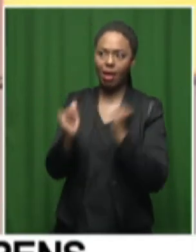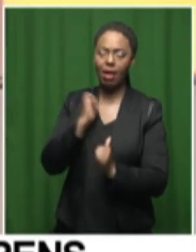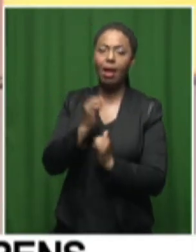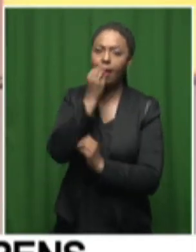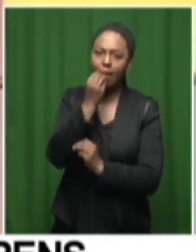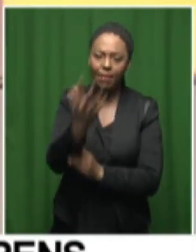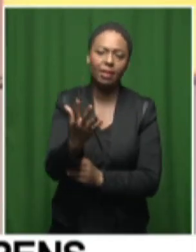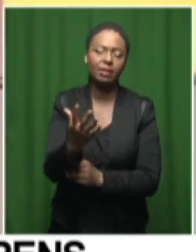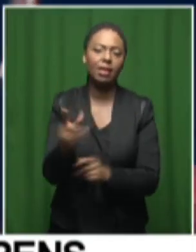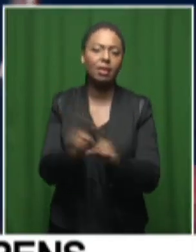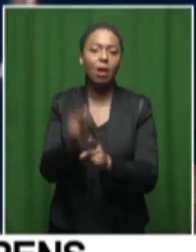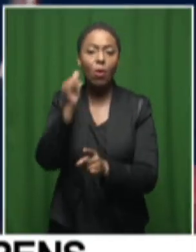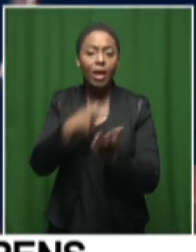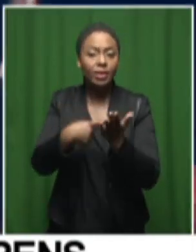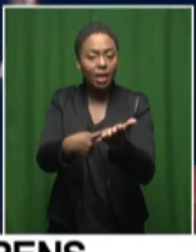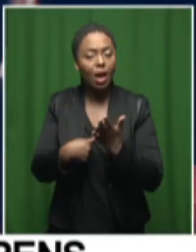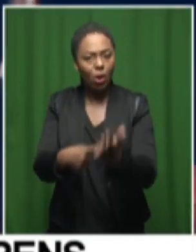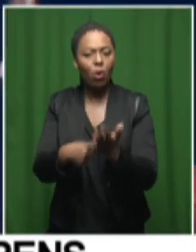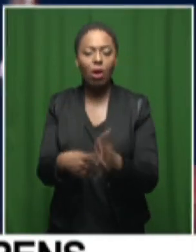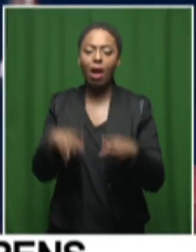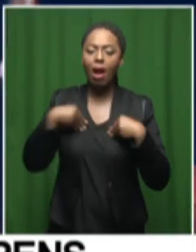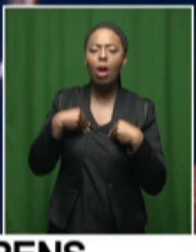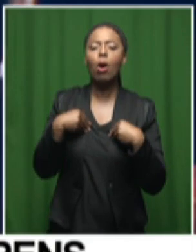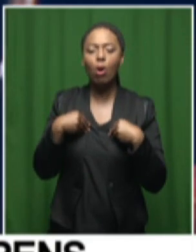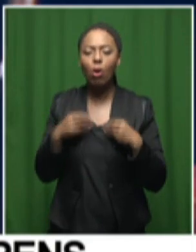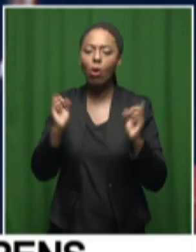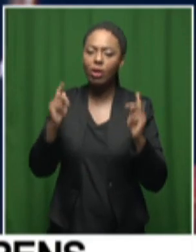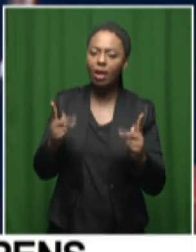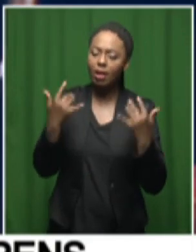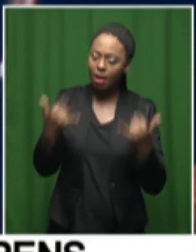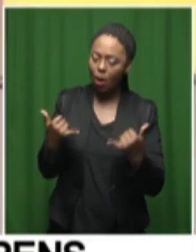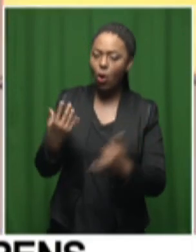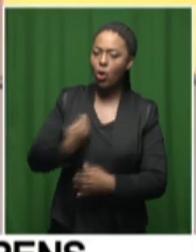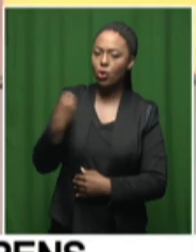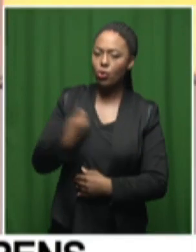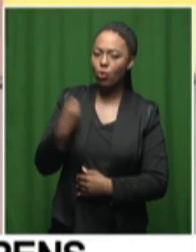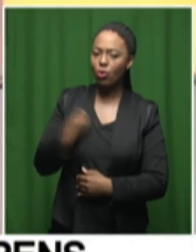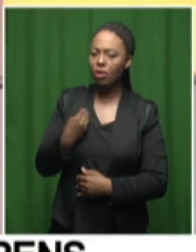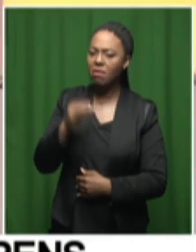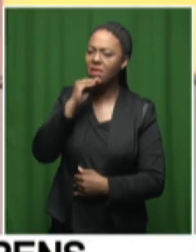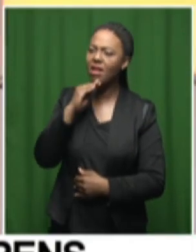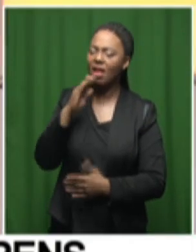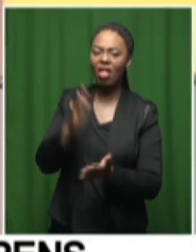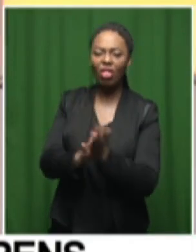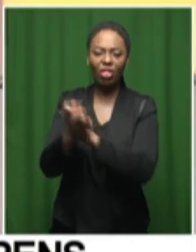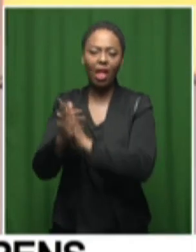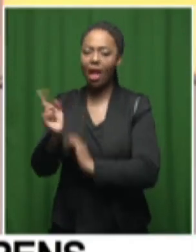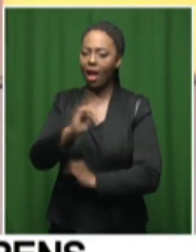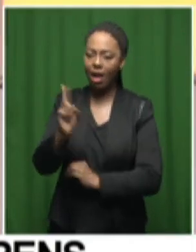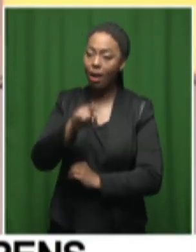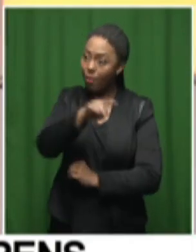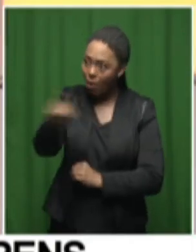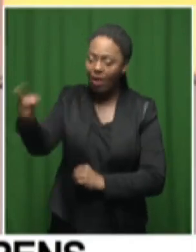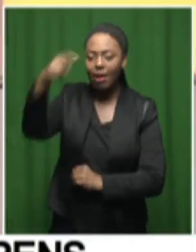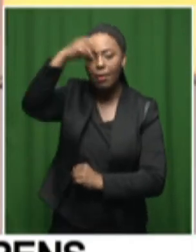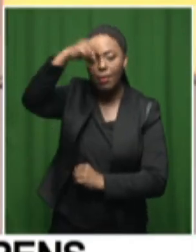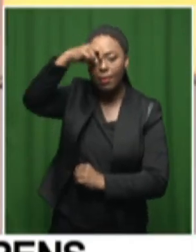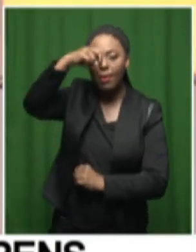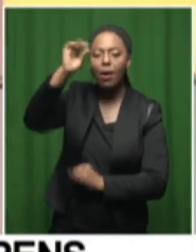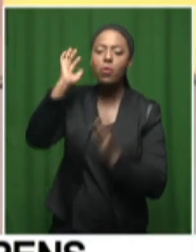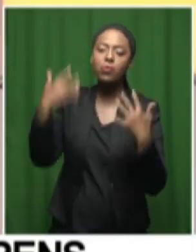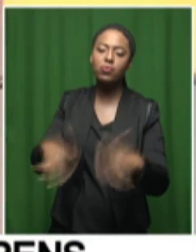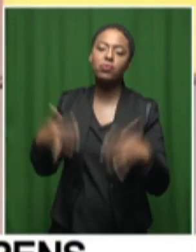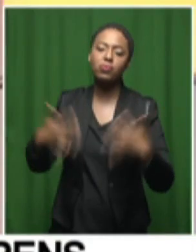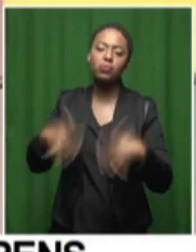and that dialogue, it allows you to actually see, Wuti, our youth is not a lost cause. They actually are much wiser than we give them credit,